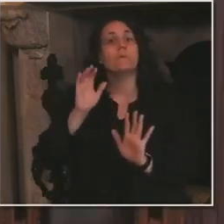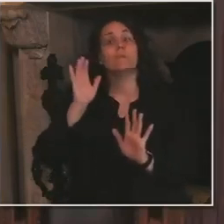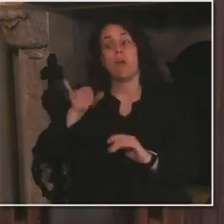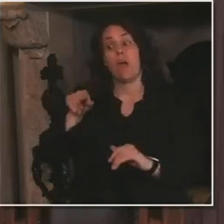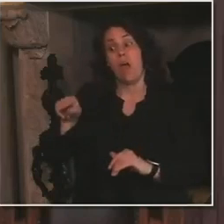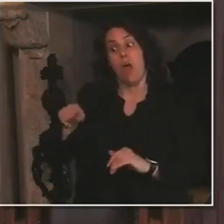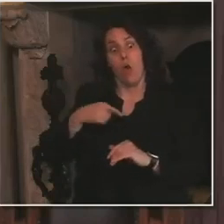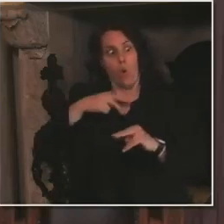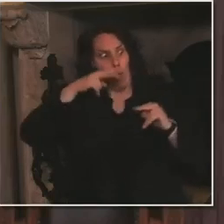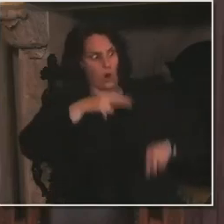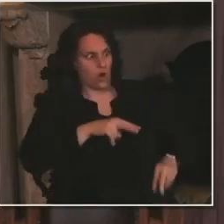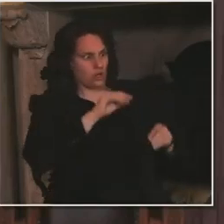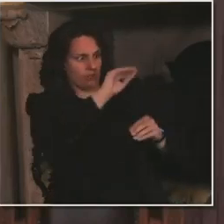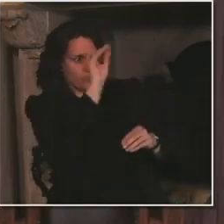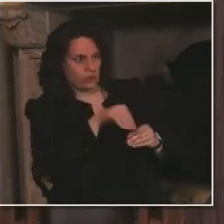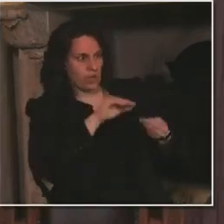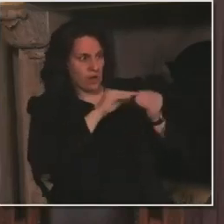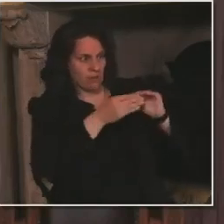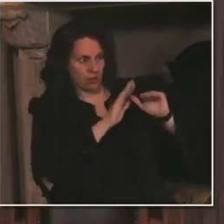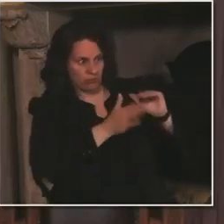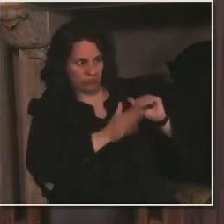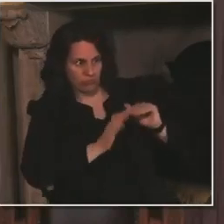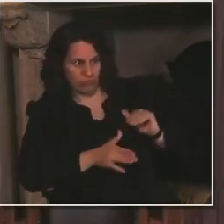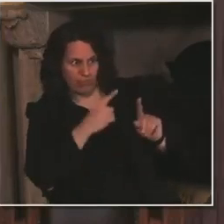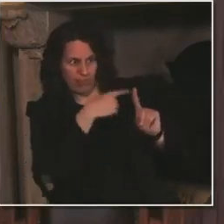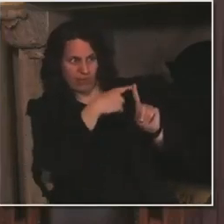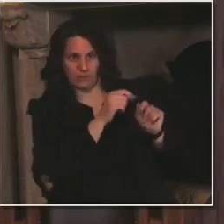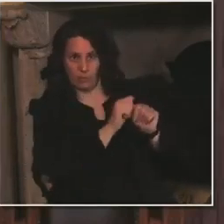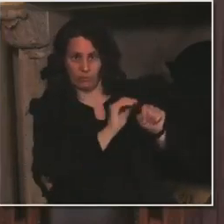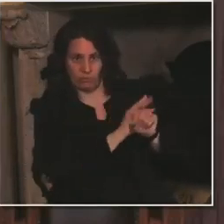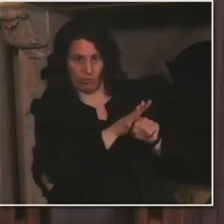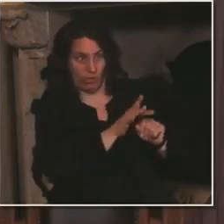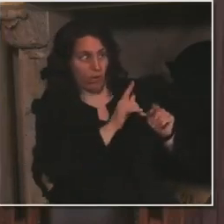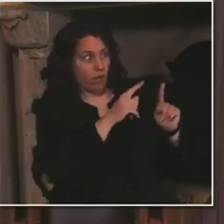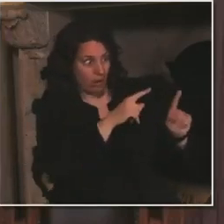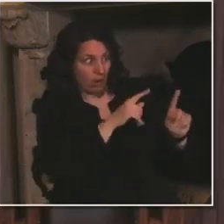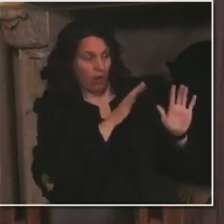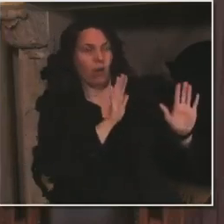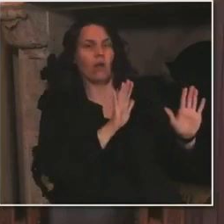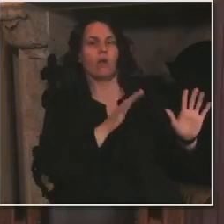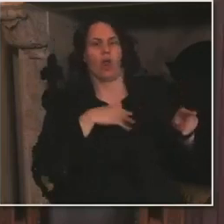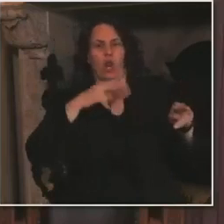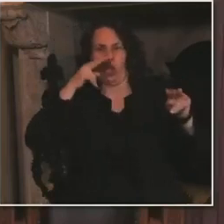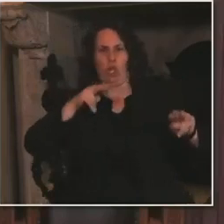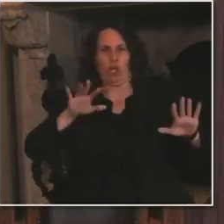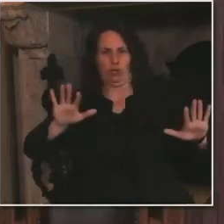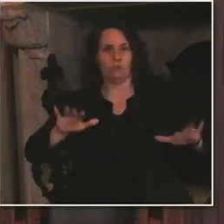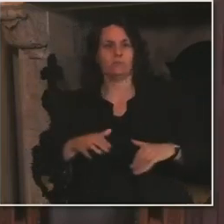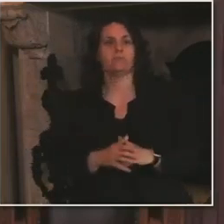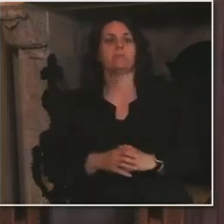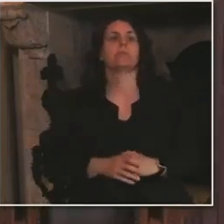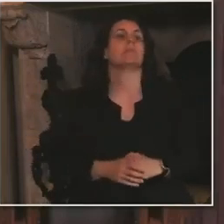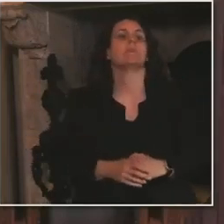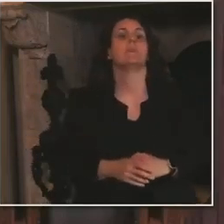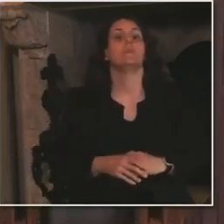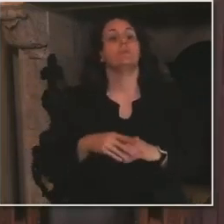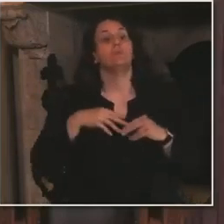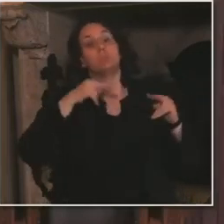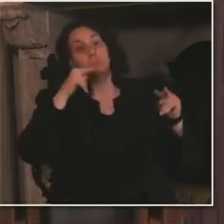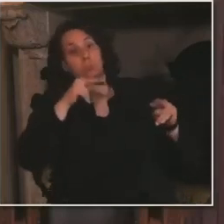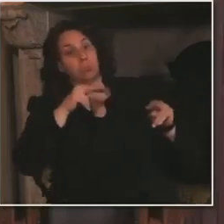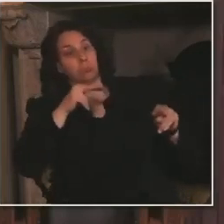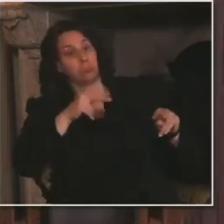legitimately can see a trend line that is going down. And once that trend line goes down, we can take a look at how